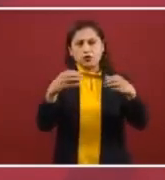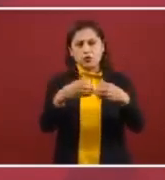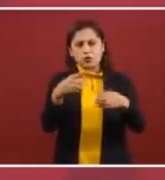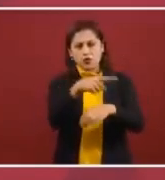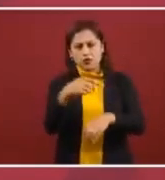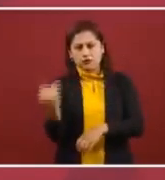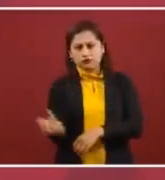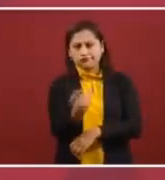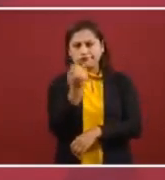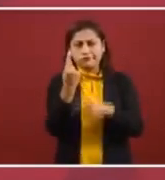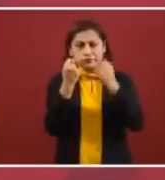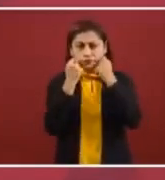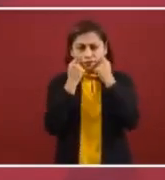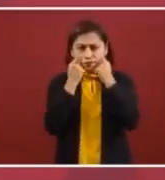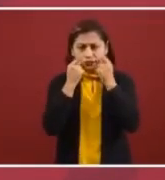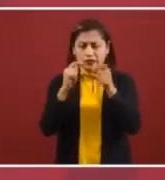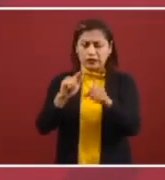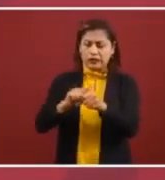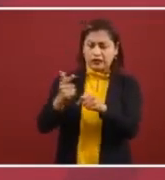that are bottled,